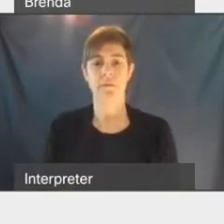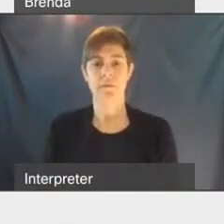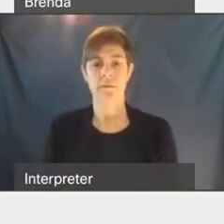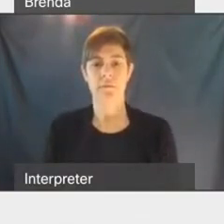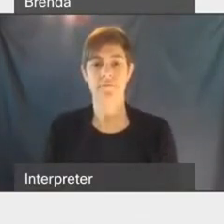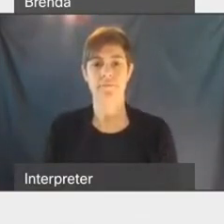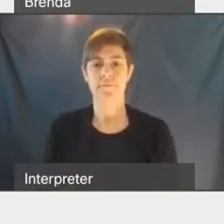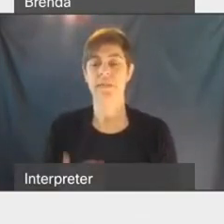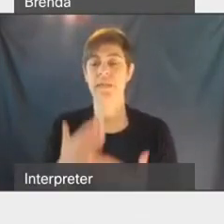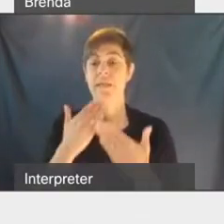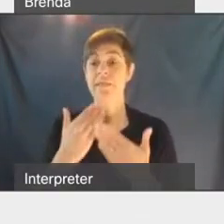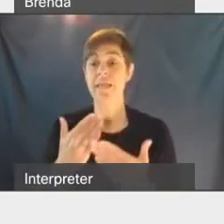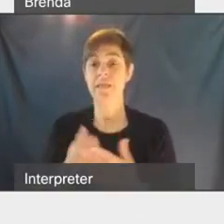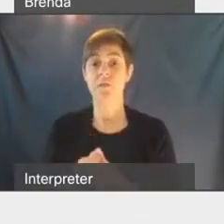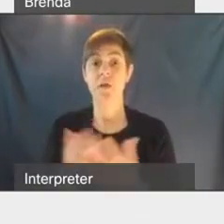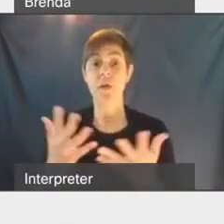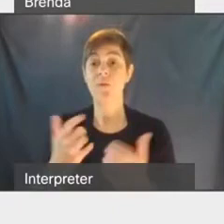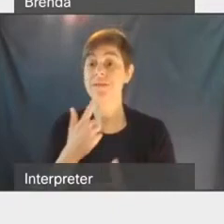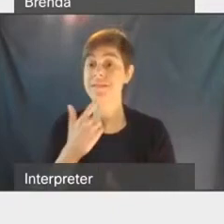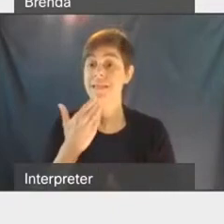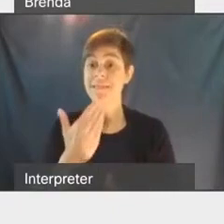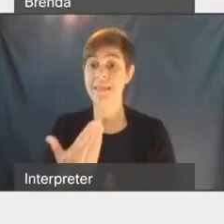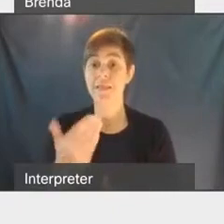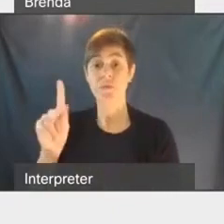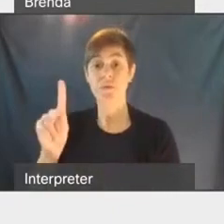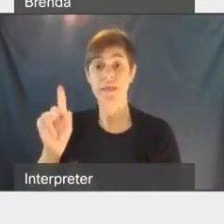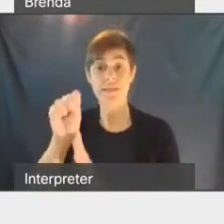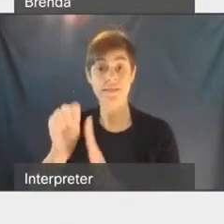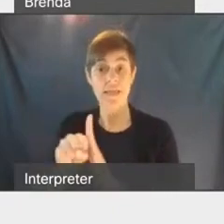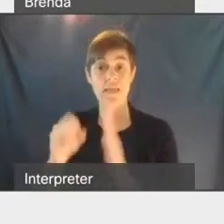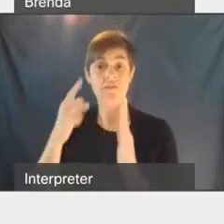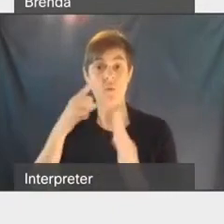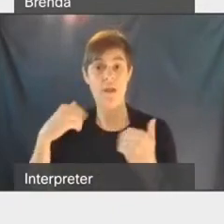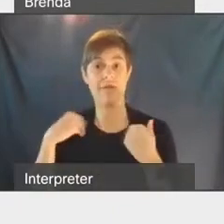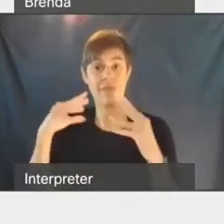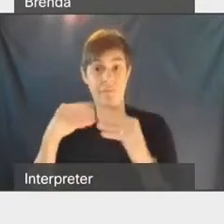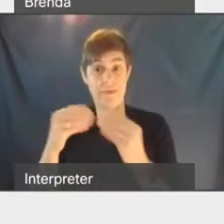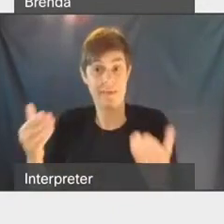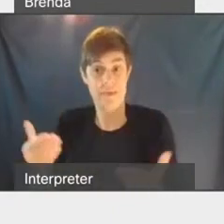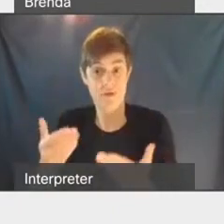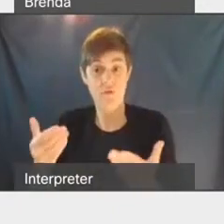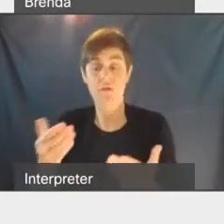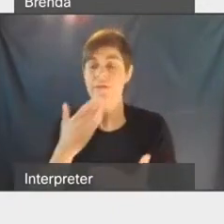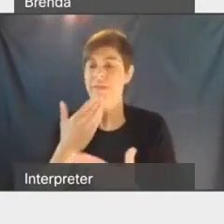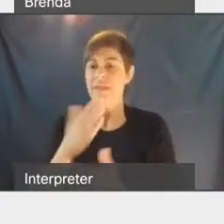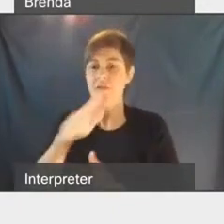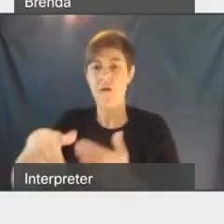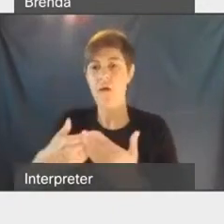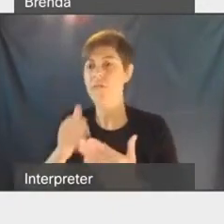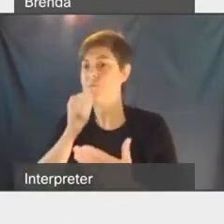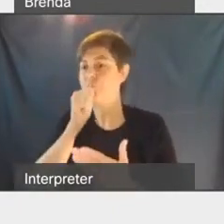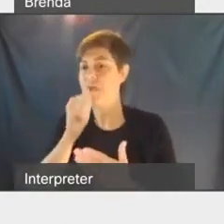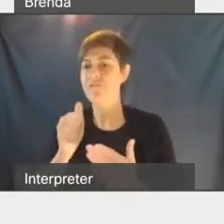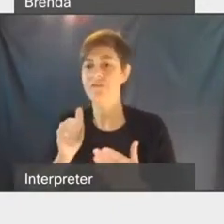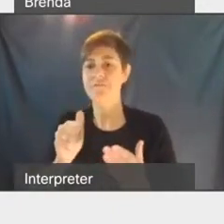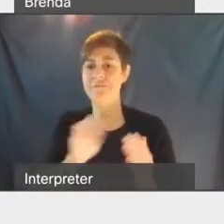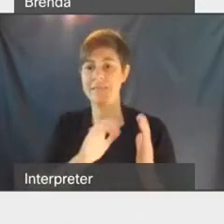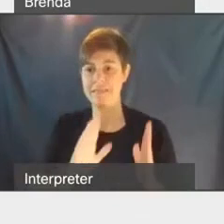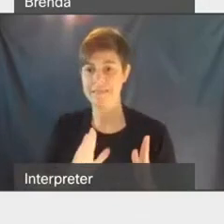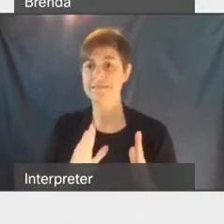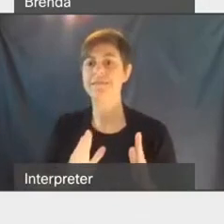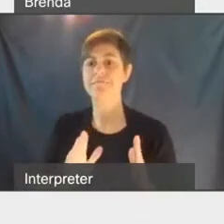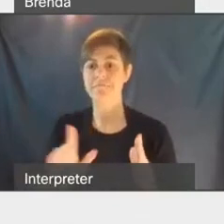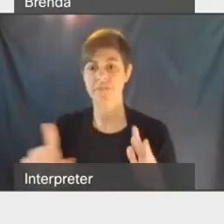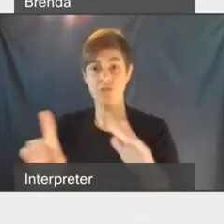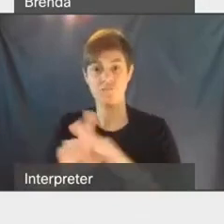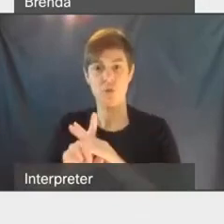Thank you, Mr. Chairman, and I want to say thank you to K-State for hosting us today and for all of the private citizens who have joined us. I think I speak